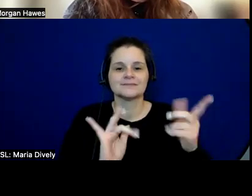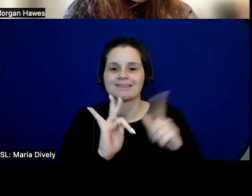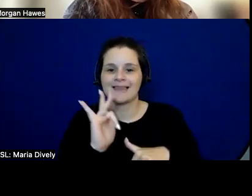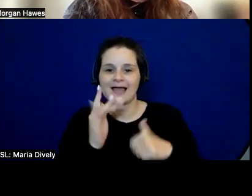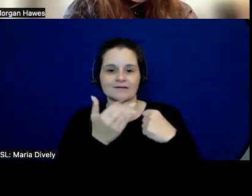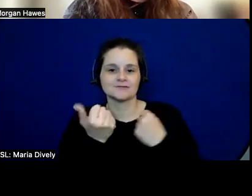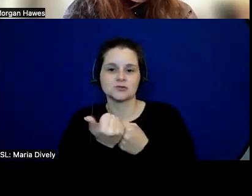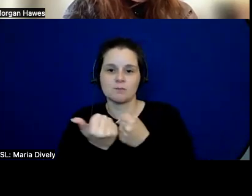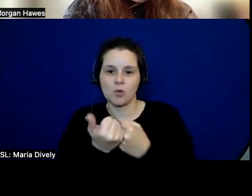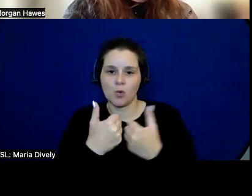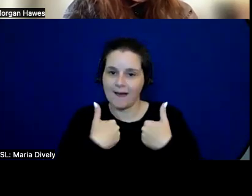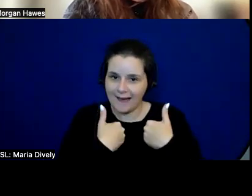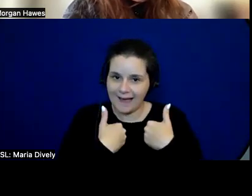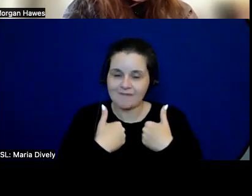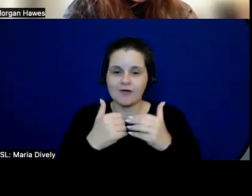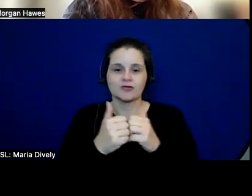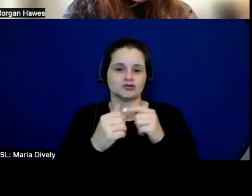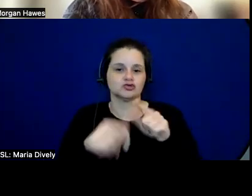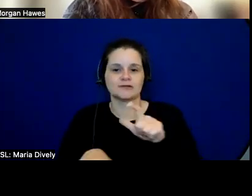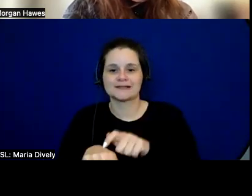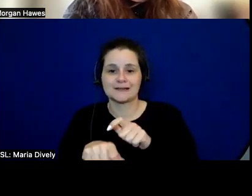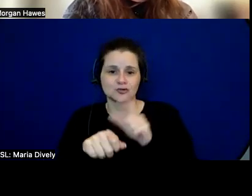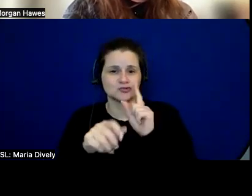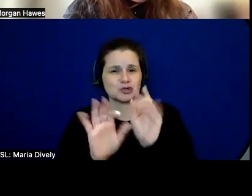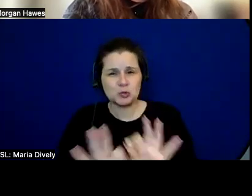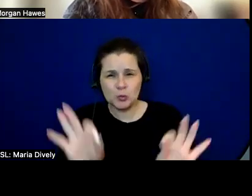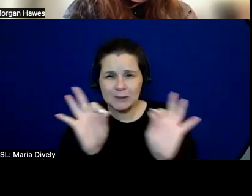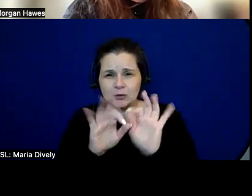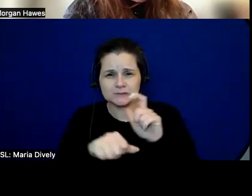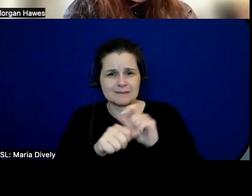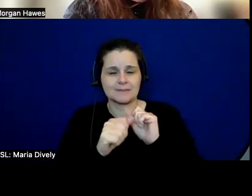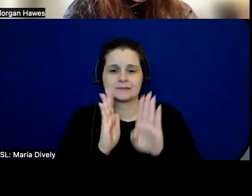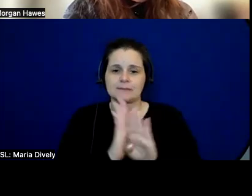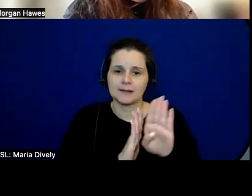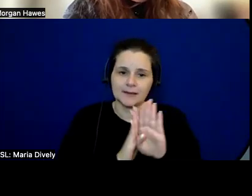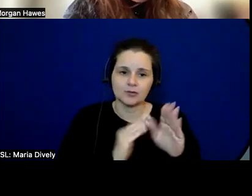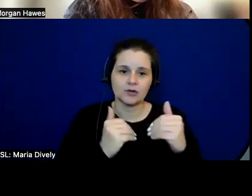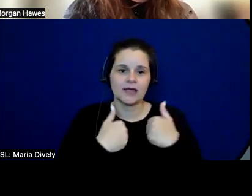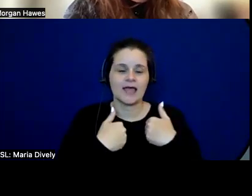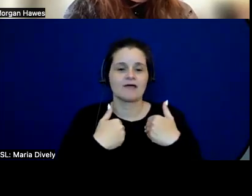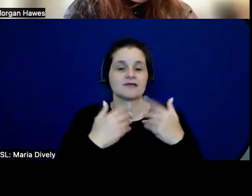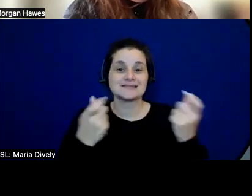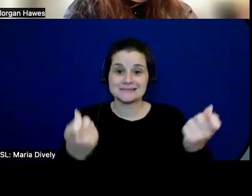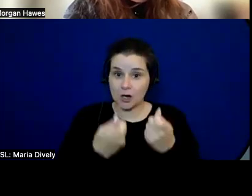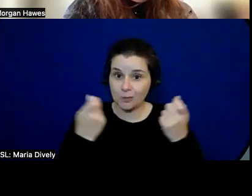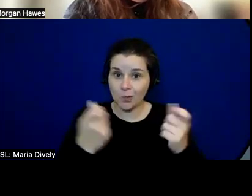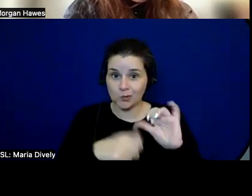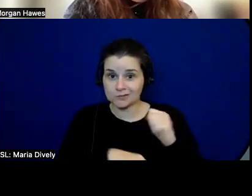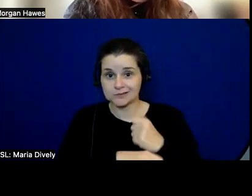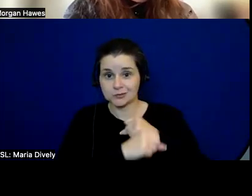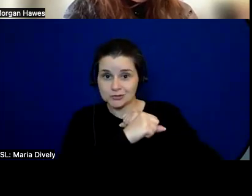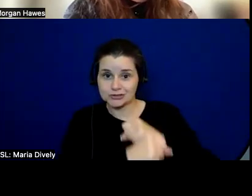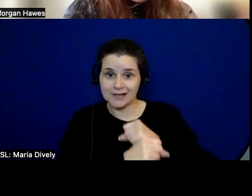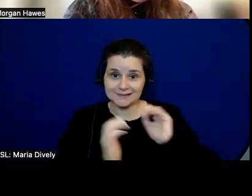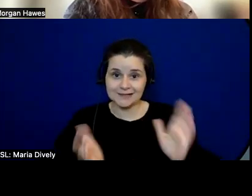support that is needed during those times. Like those are critical times of development. Like we have ceremonies in place to protect and uplift